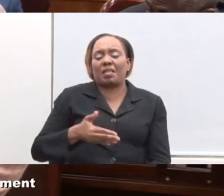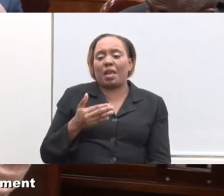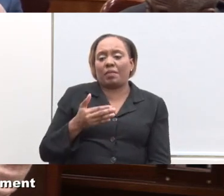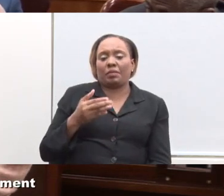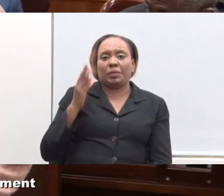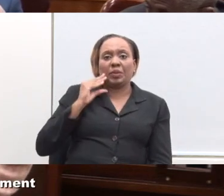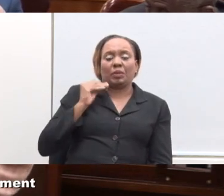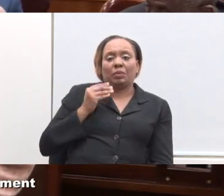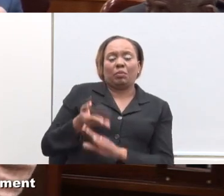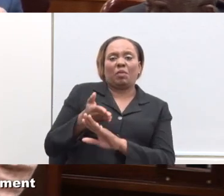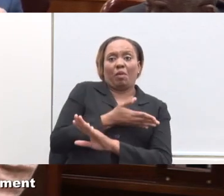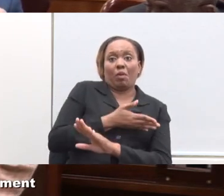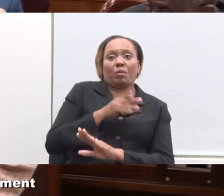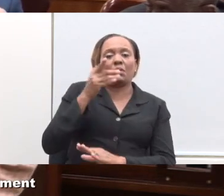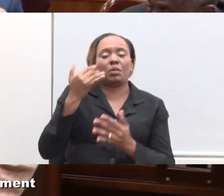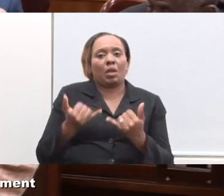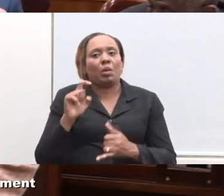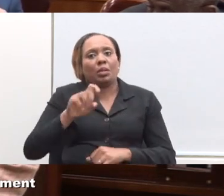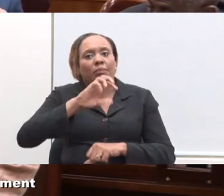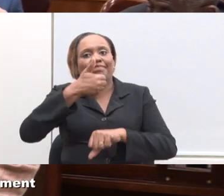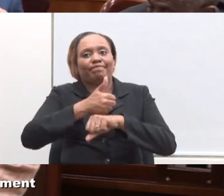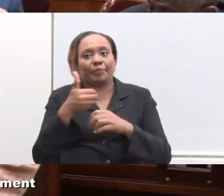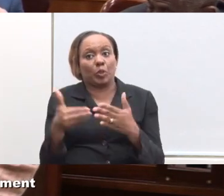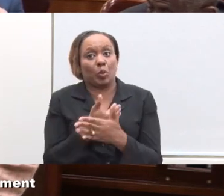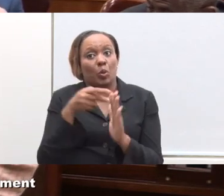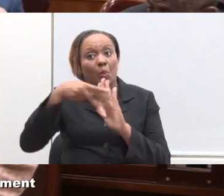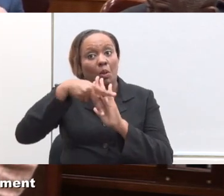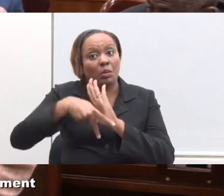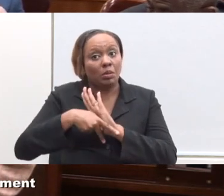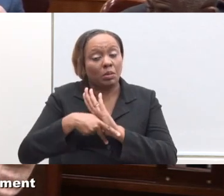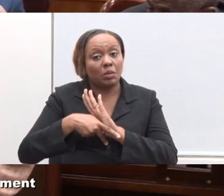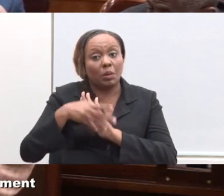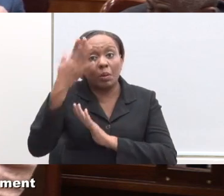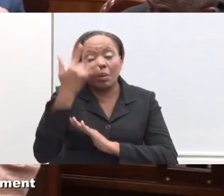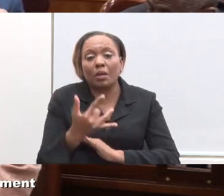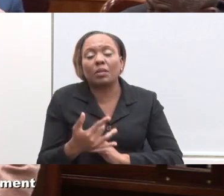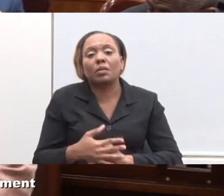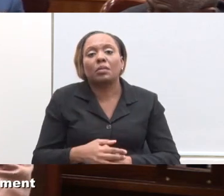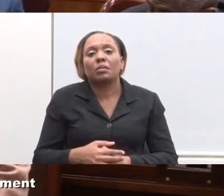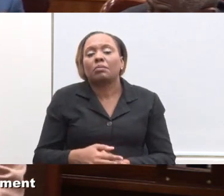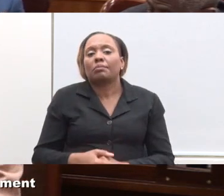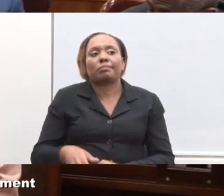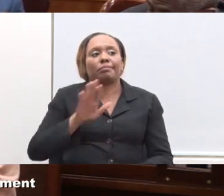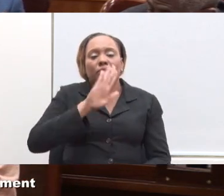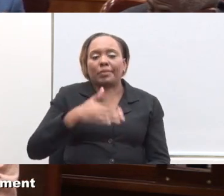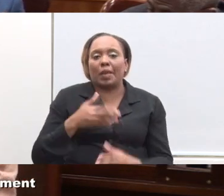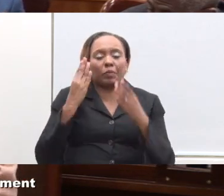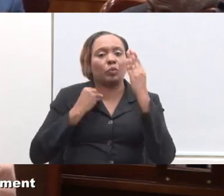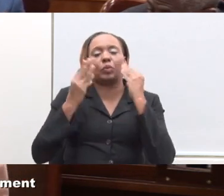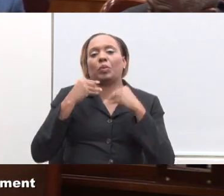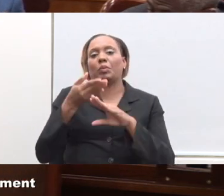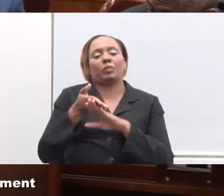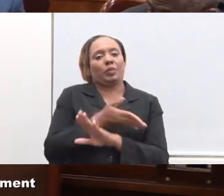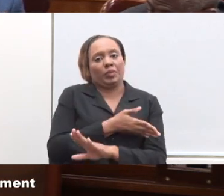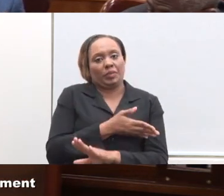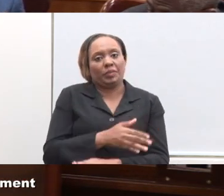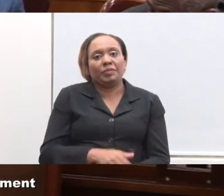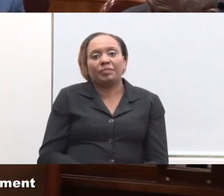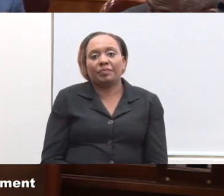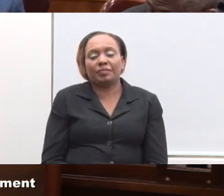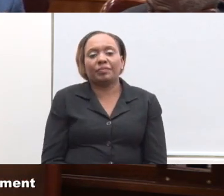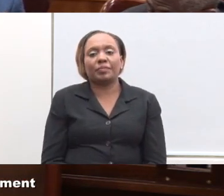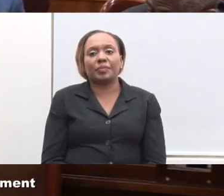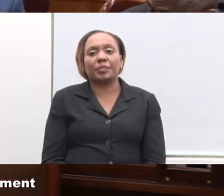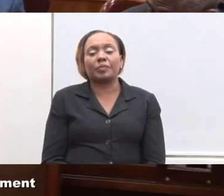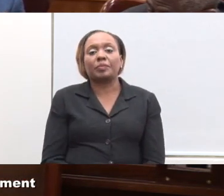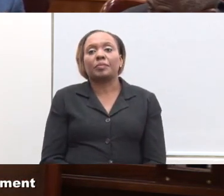and that we need to be able to craft them, because this is like nothing we have ever seen. Indeed, the President,